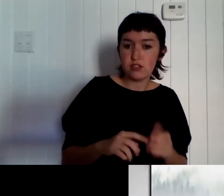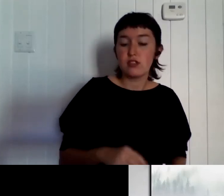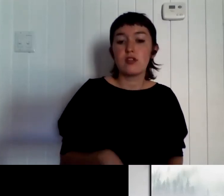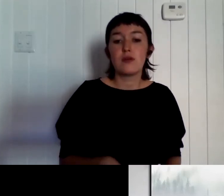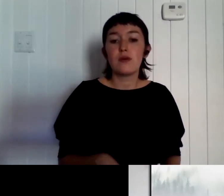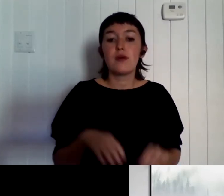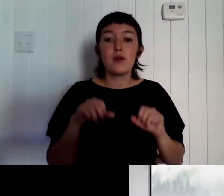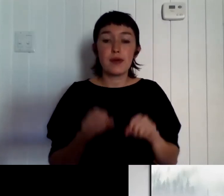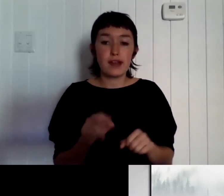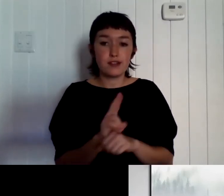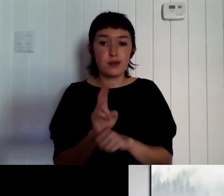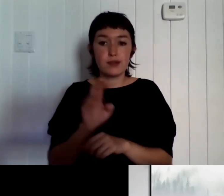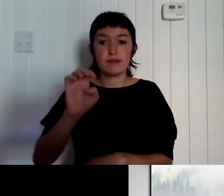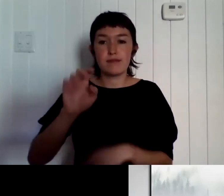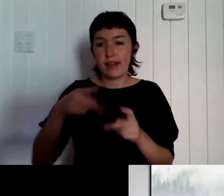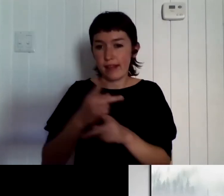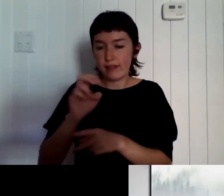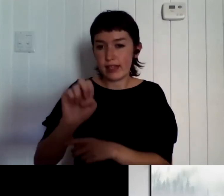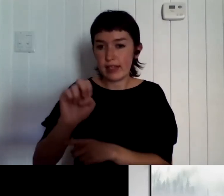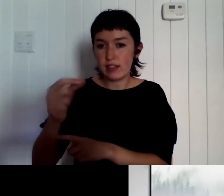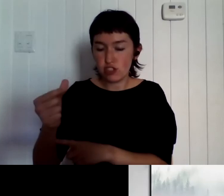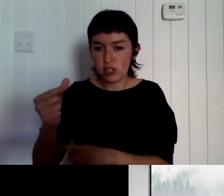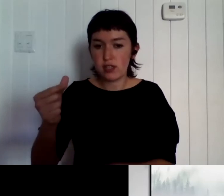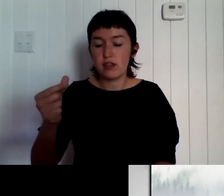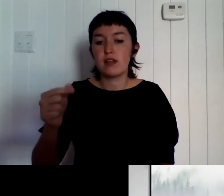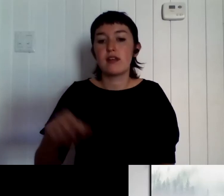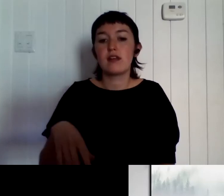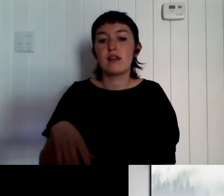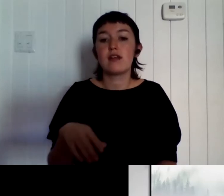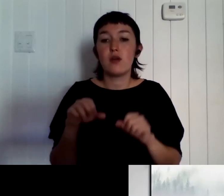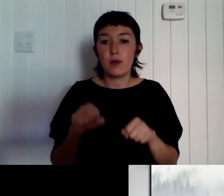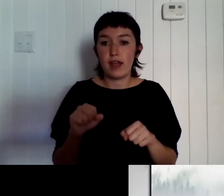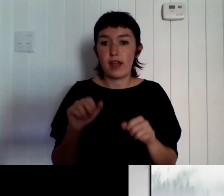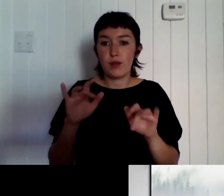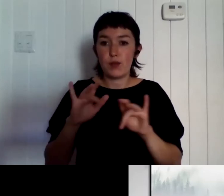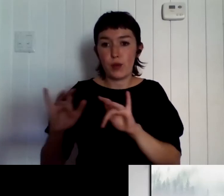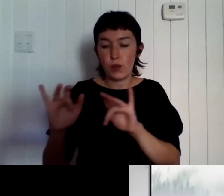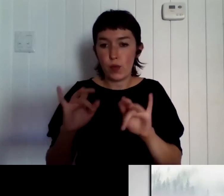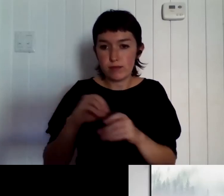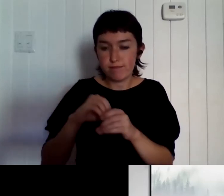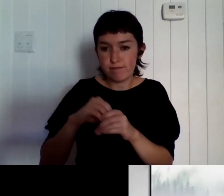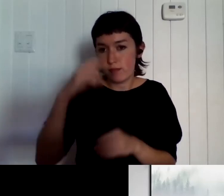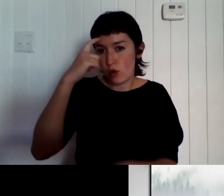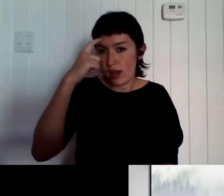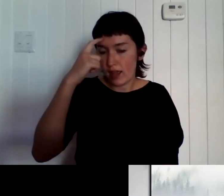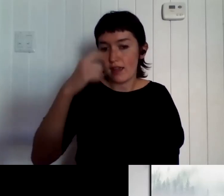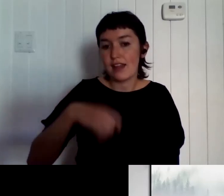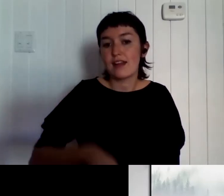type of EEG, basically called ECOG, where you can do recordings within the brain on